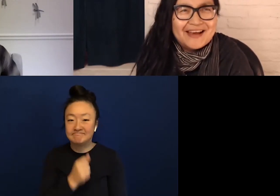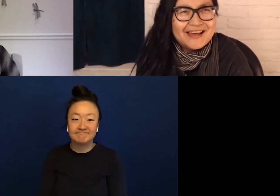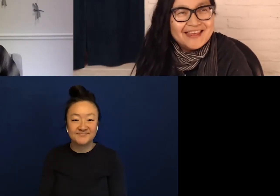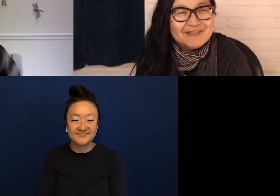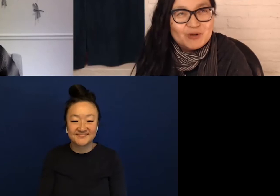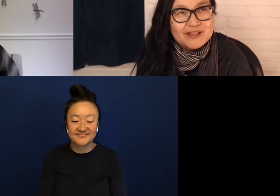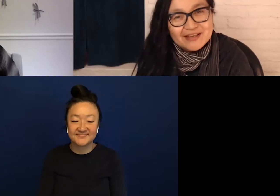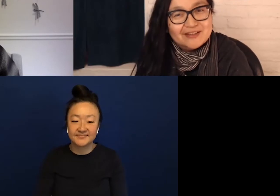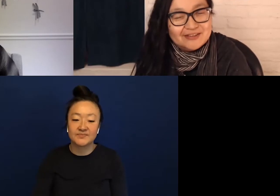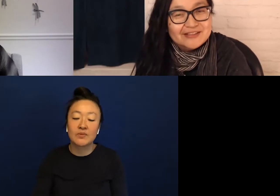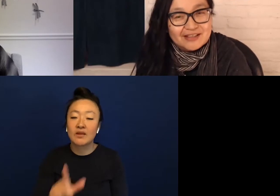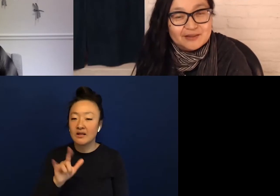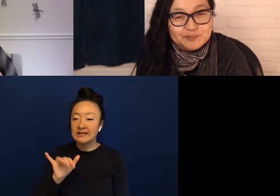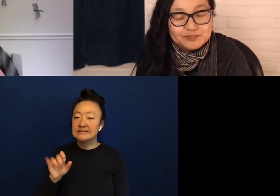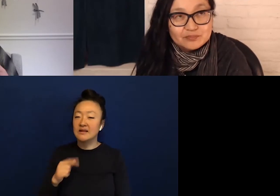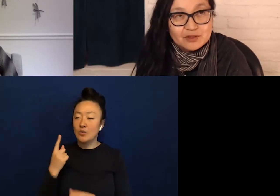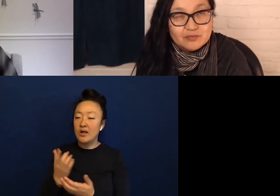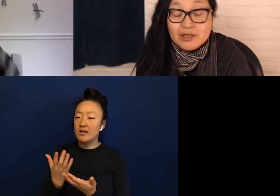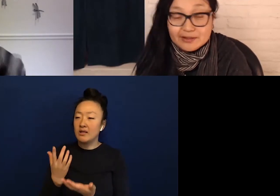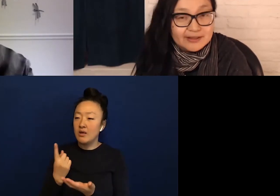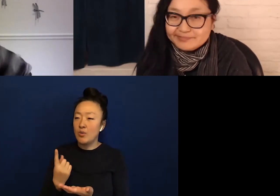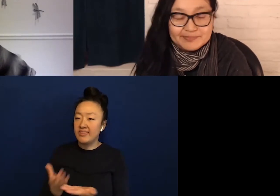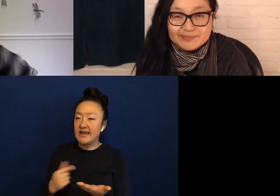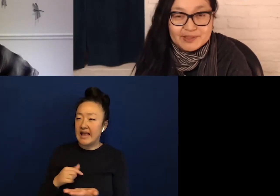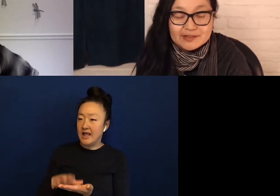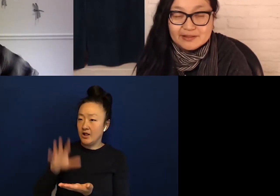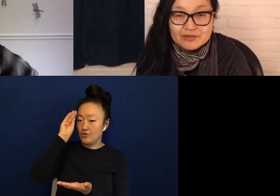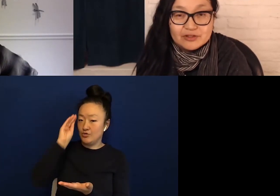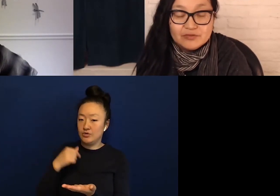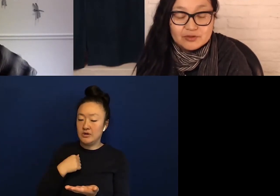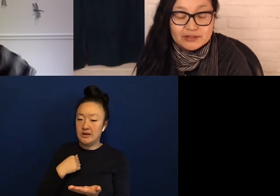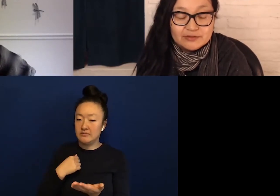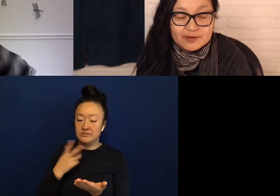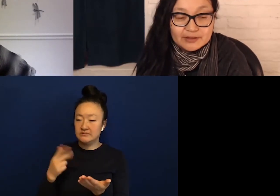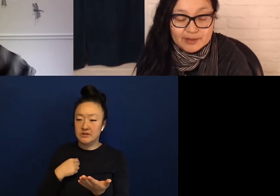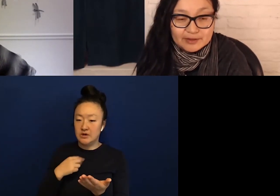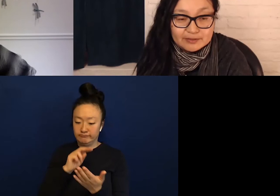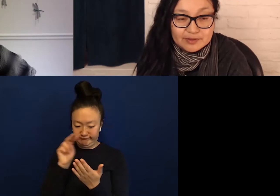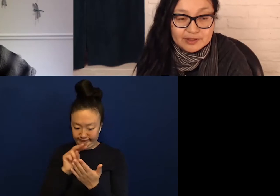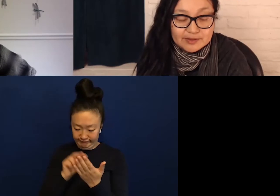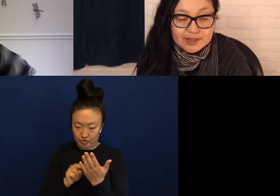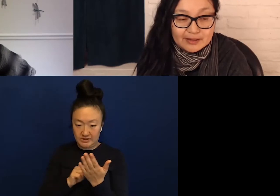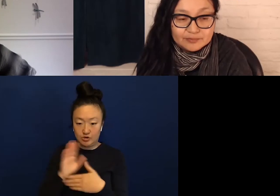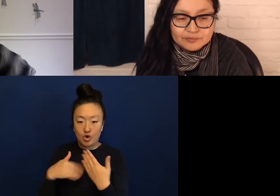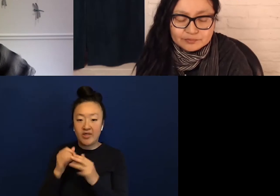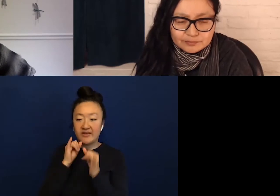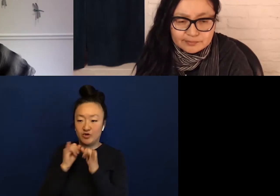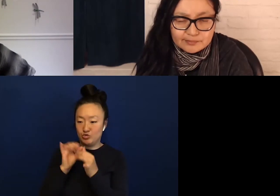Yeah, I think, But well, one thing I learned reading like basically every interview I could find about him is